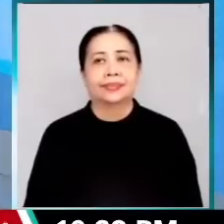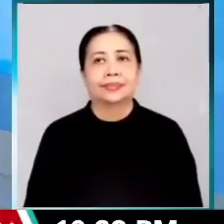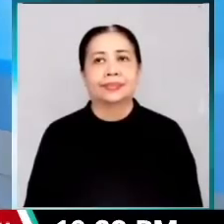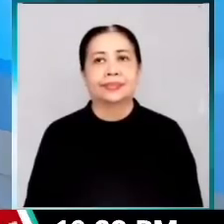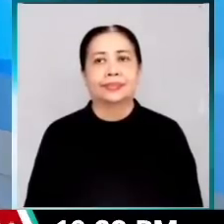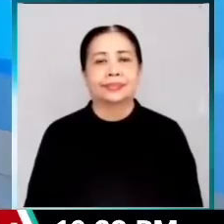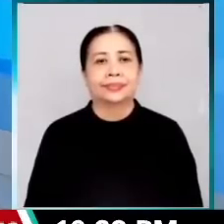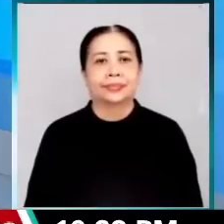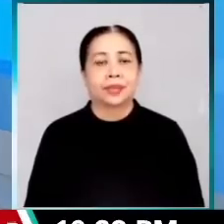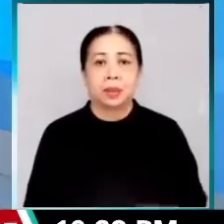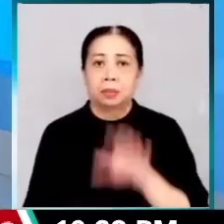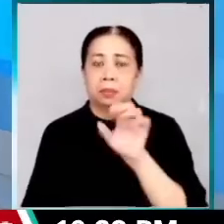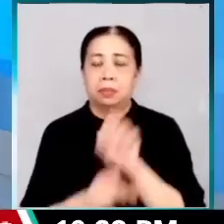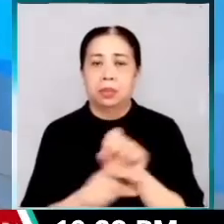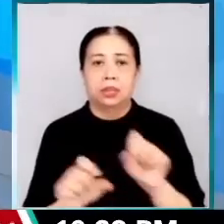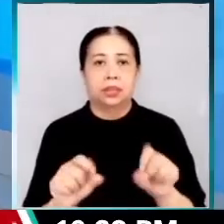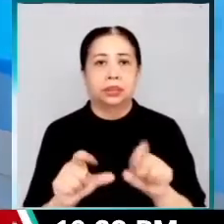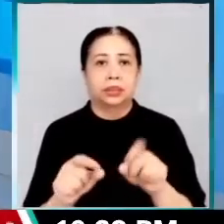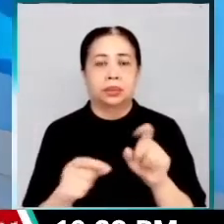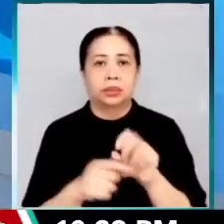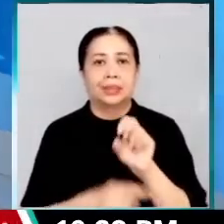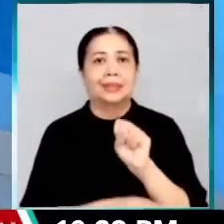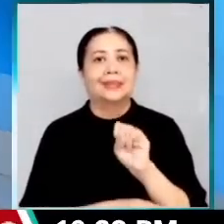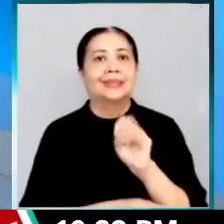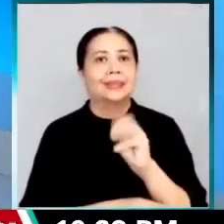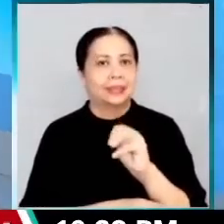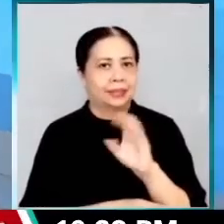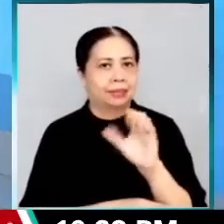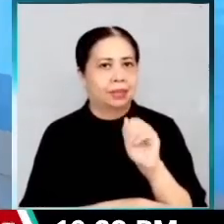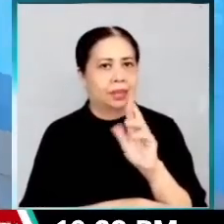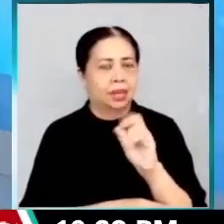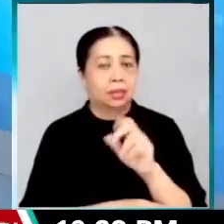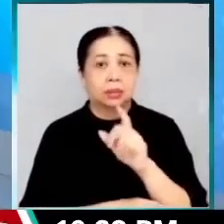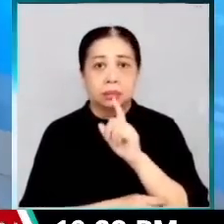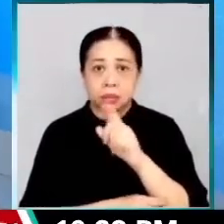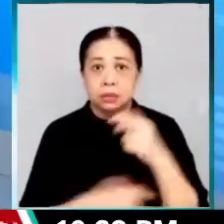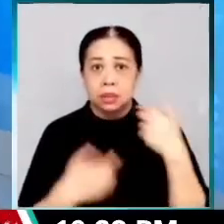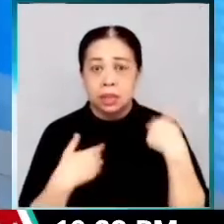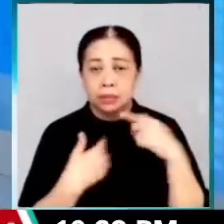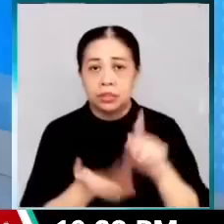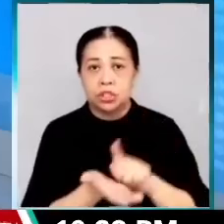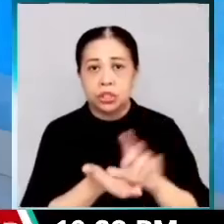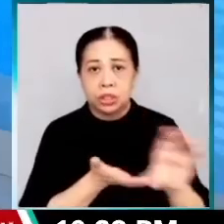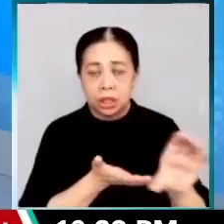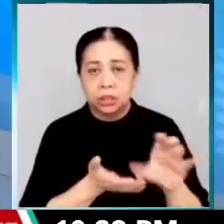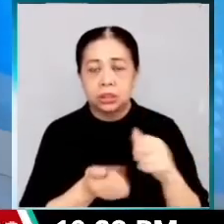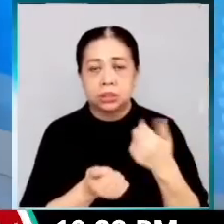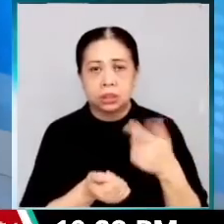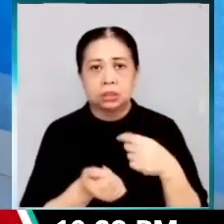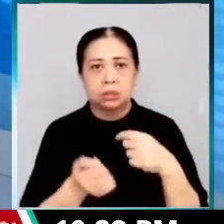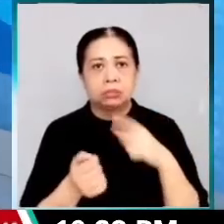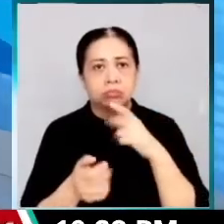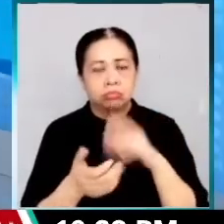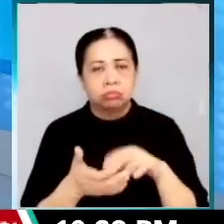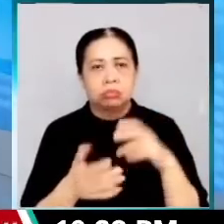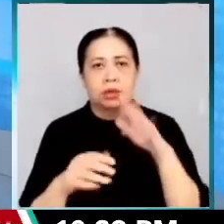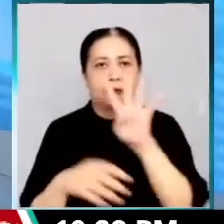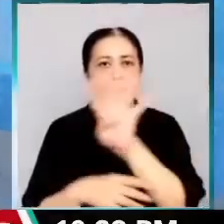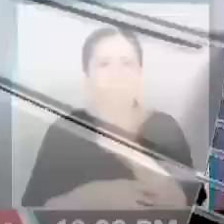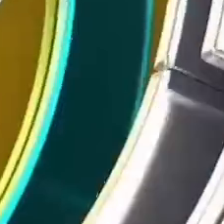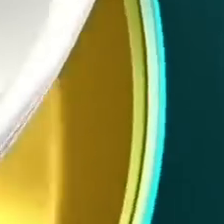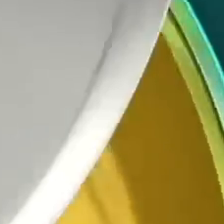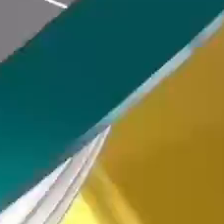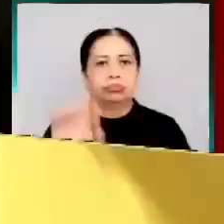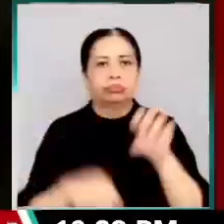Nabisto ang bentaha ng mga SIM card na may verified GCash accounts na. Apat ang arestado. May spot report si Chino